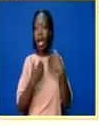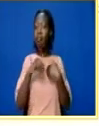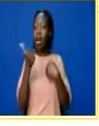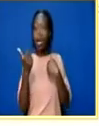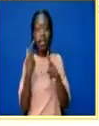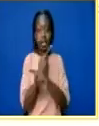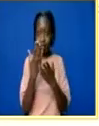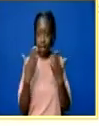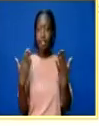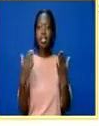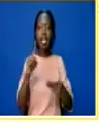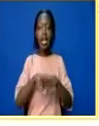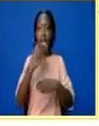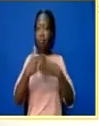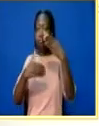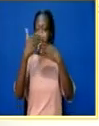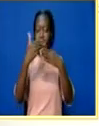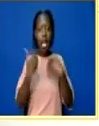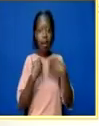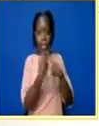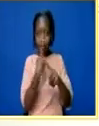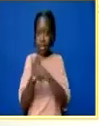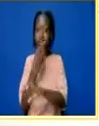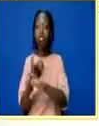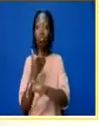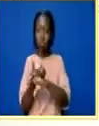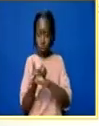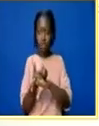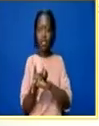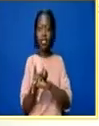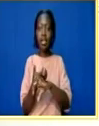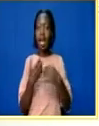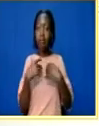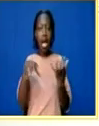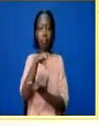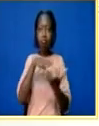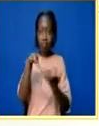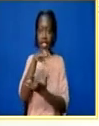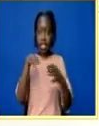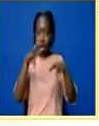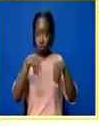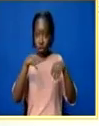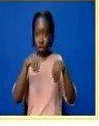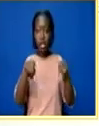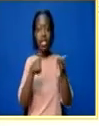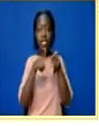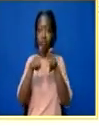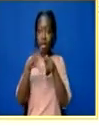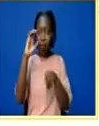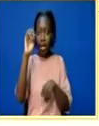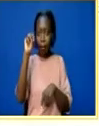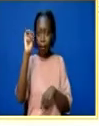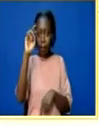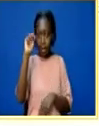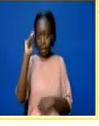constructing, there is stone one, mm-hmm. stone two. Yeah. They put a mixture of sand and cement. Yes. Where do we get the